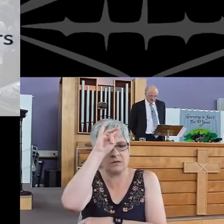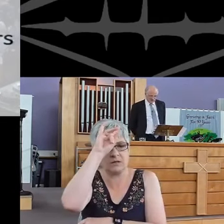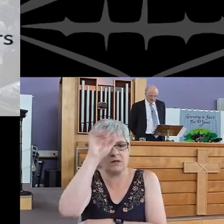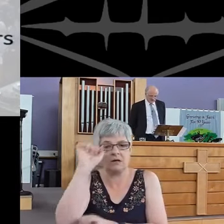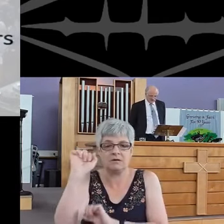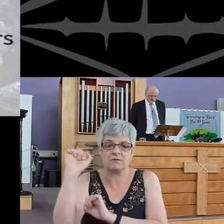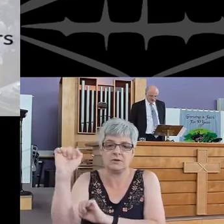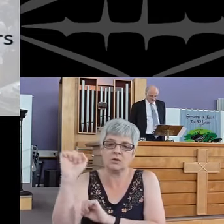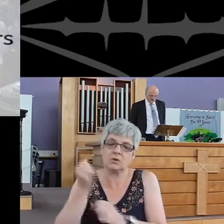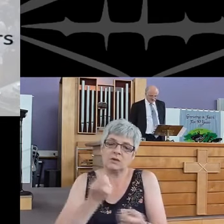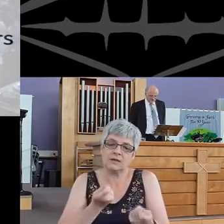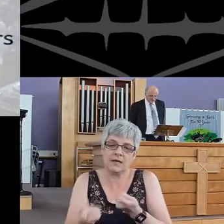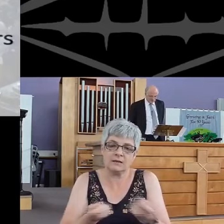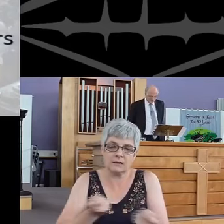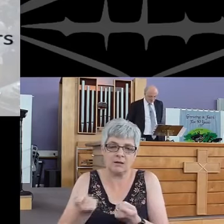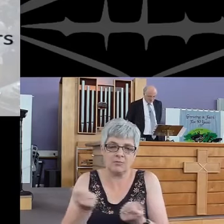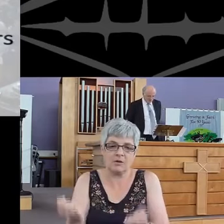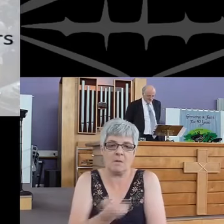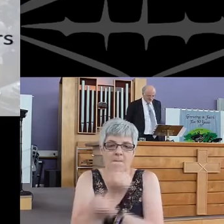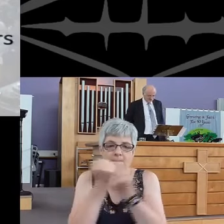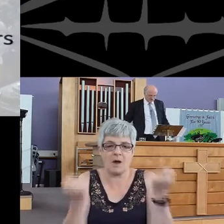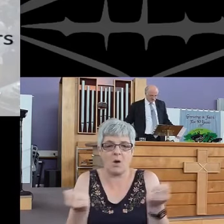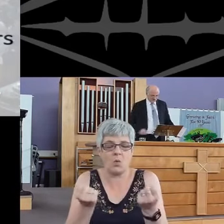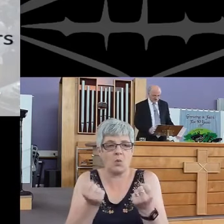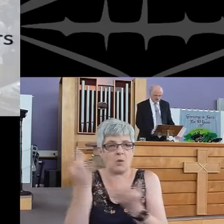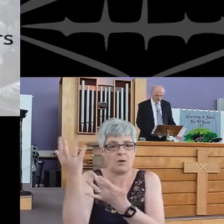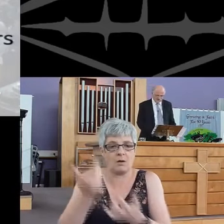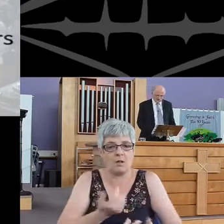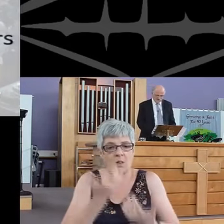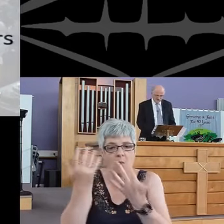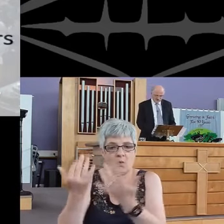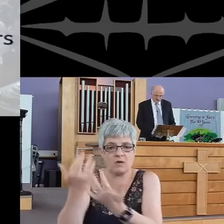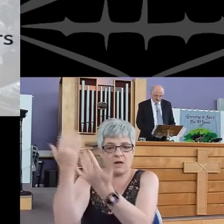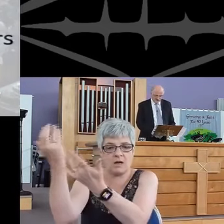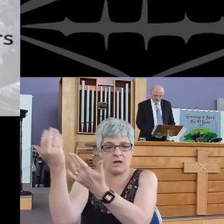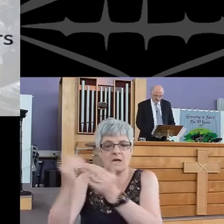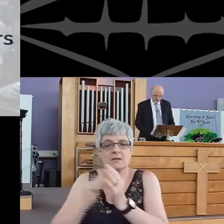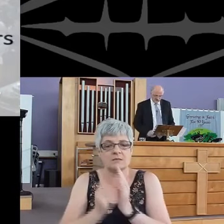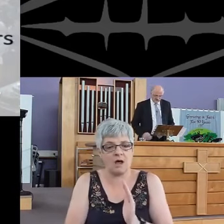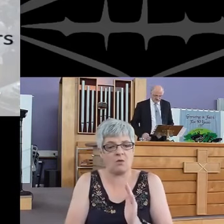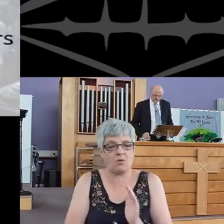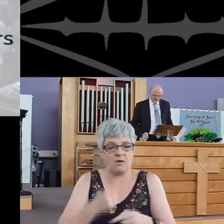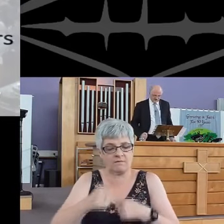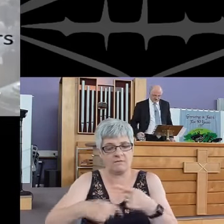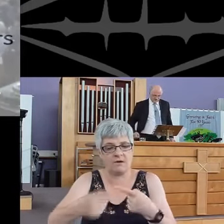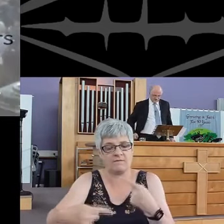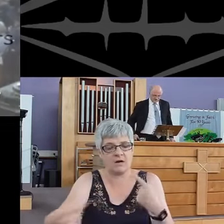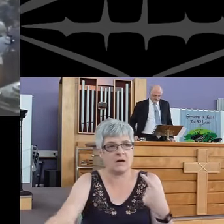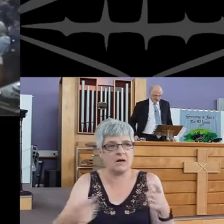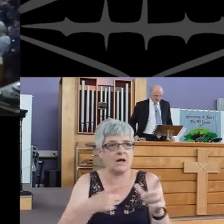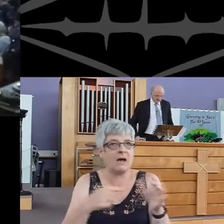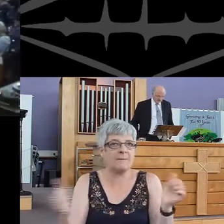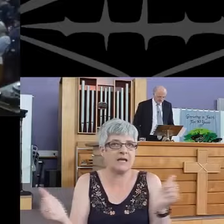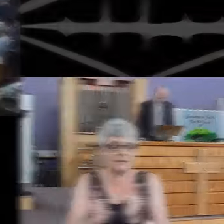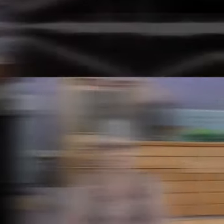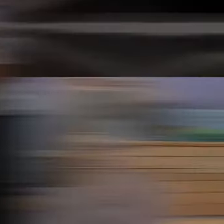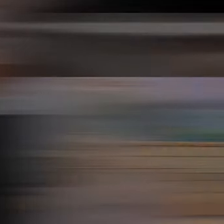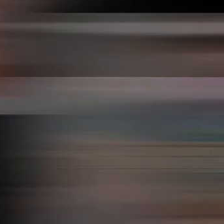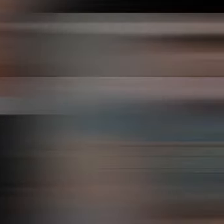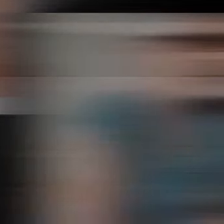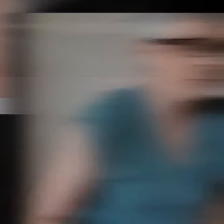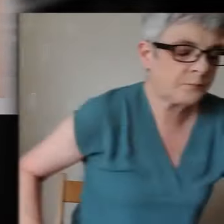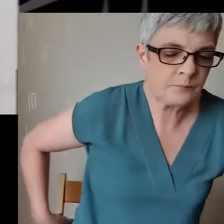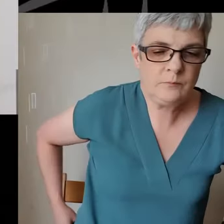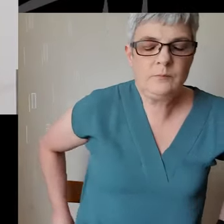evil. For the kingdom, the power, and the glory are yours, now and forever.